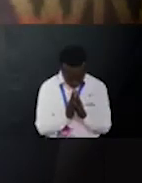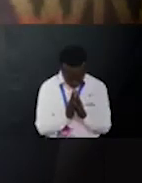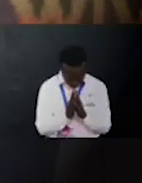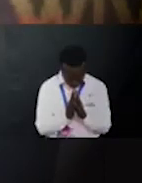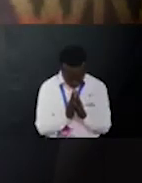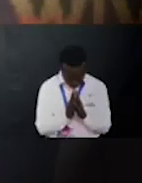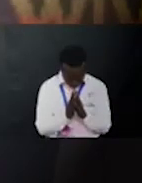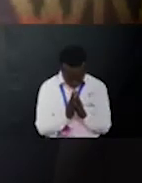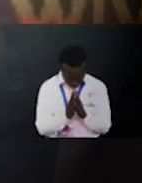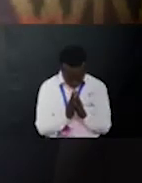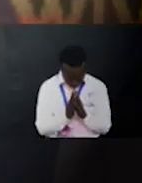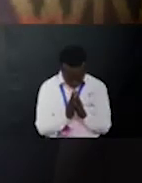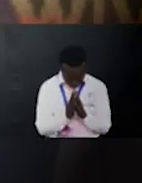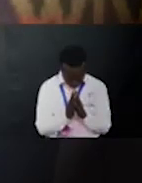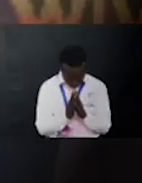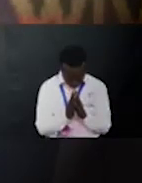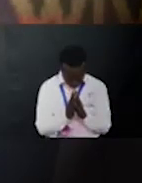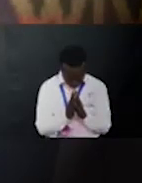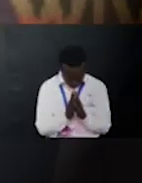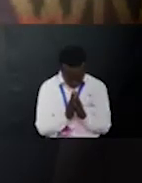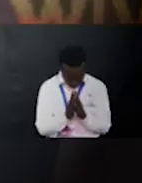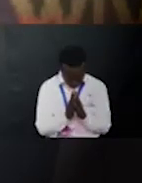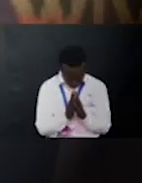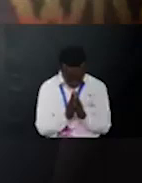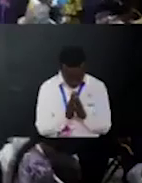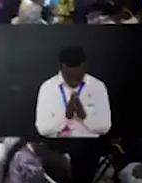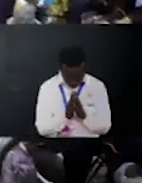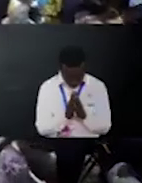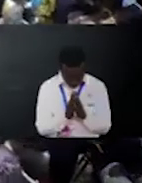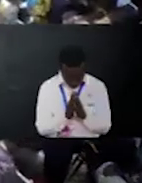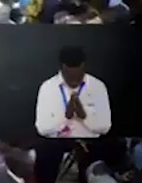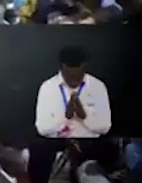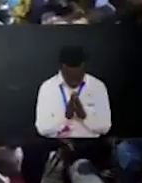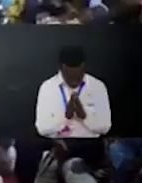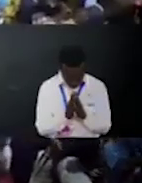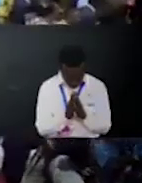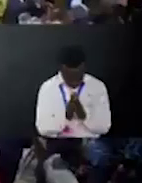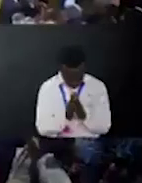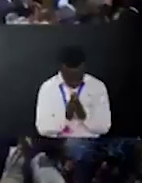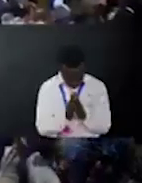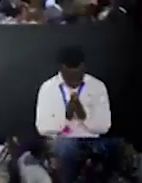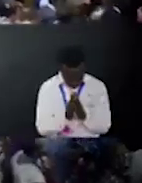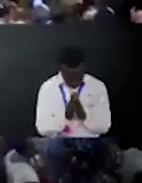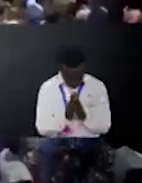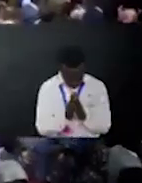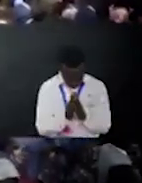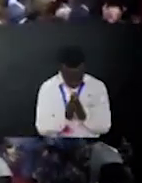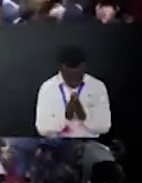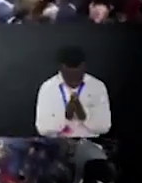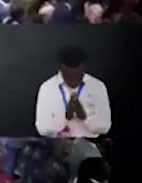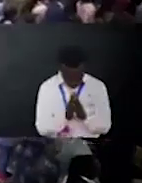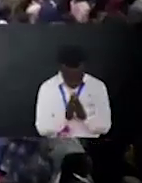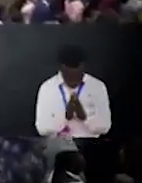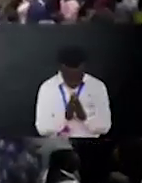Yandelelelelebo santorobo kataya. Yandelelelebo sianda la la la la ma. Menda ne